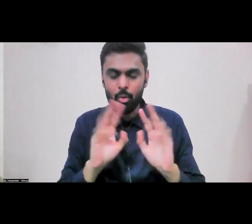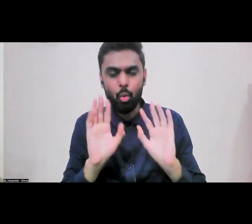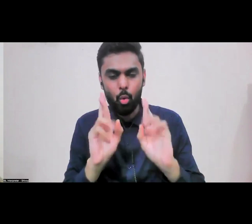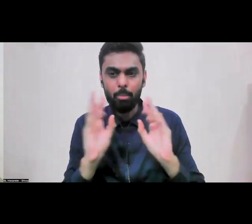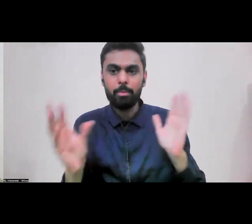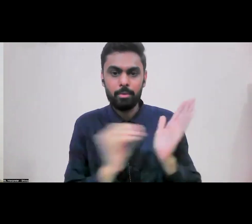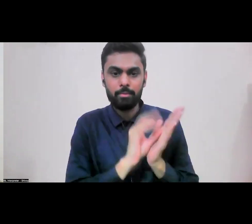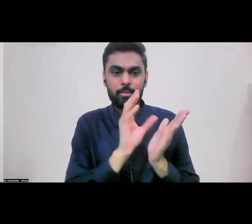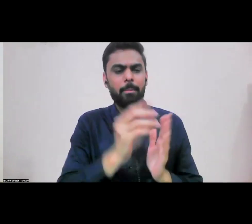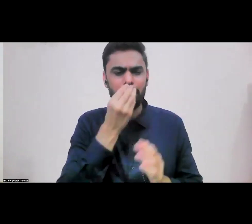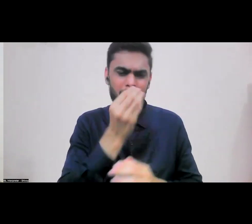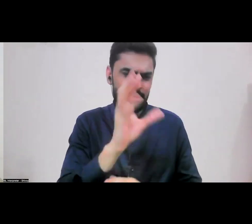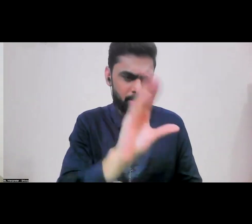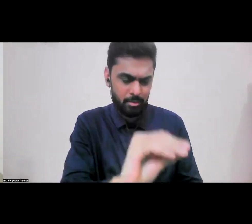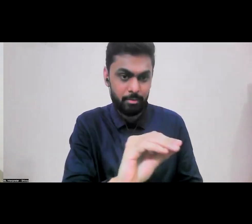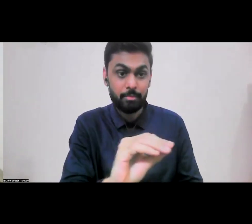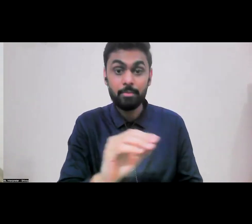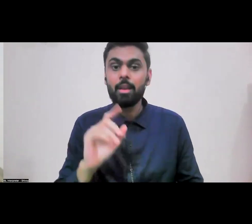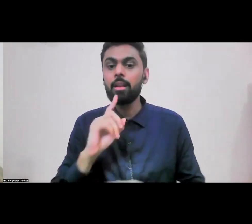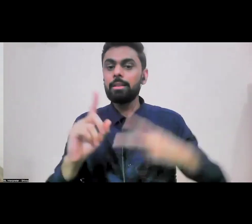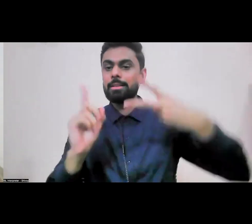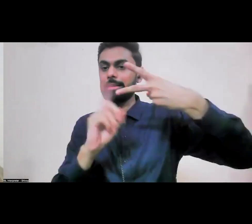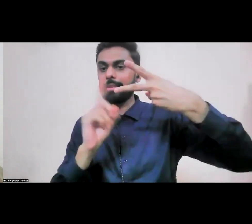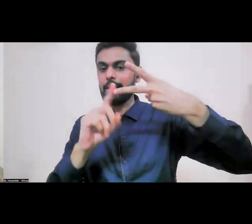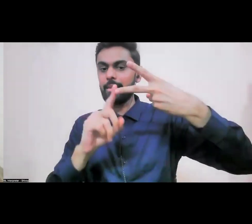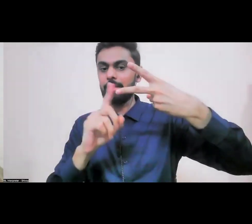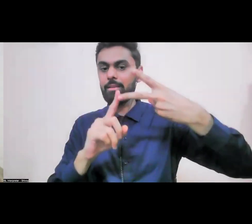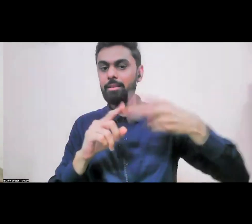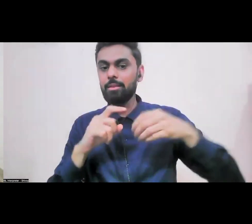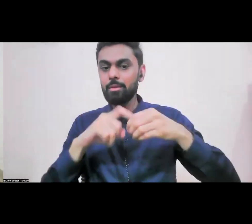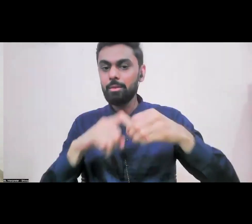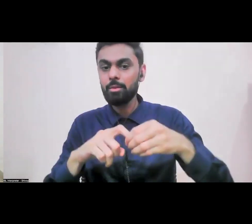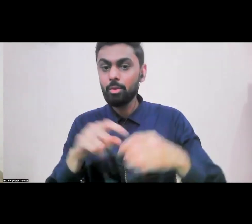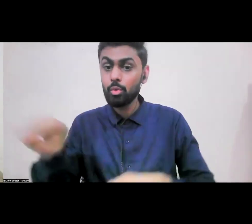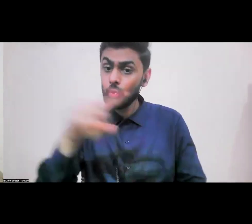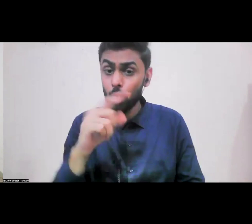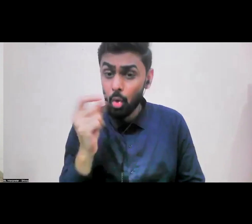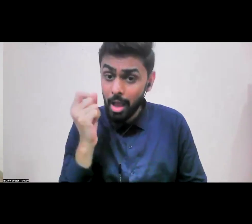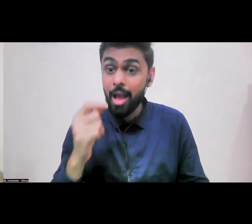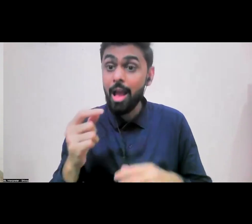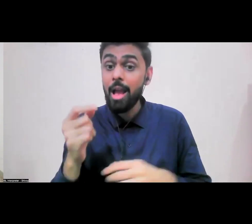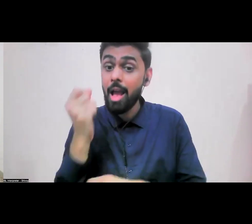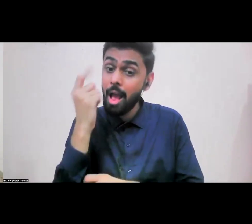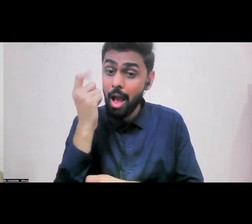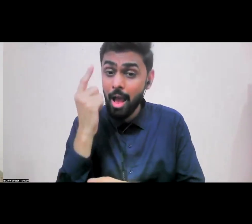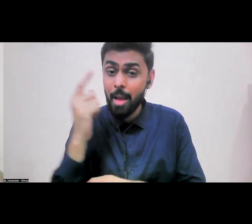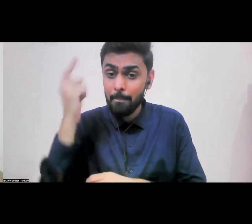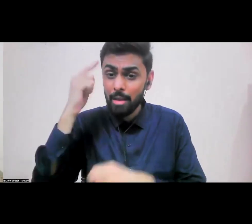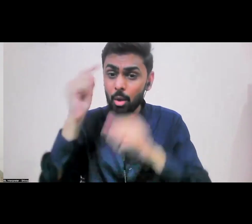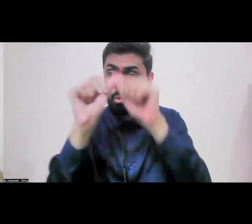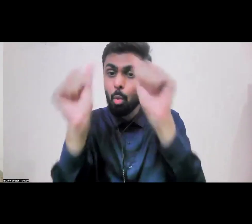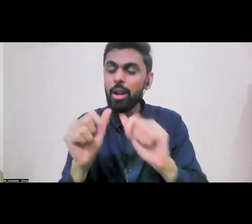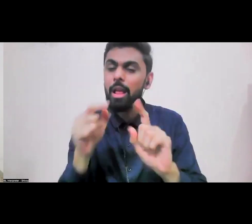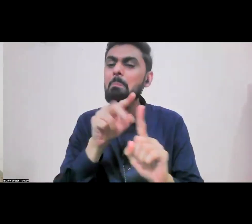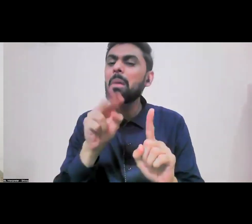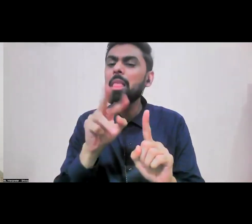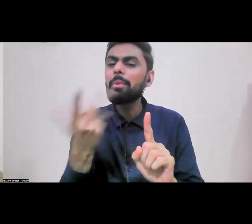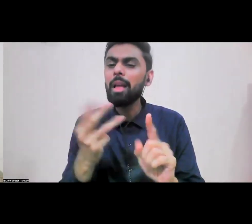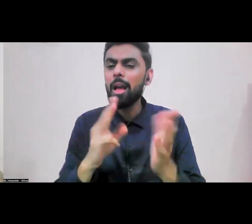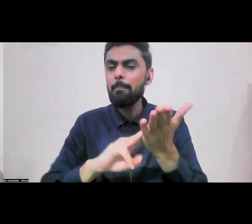can mute now. Do you now understand what a mental model means? Yes,